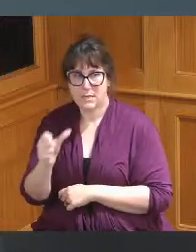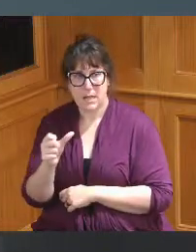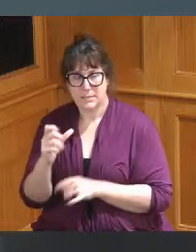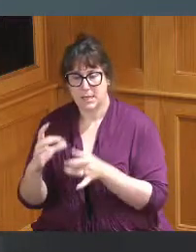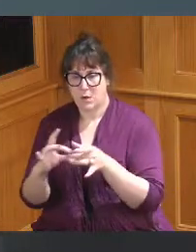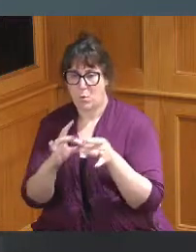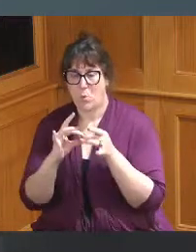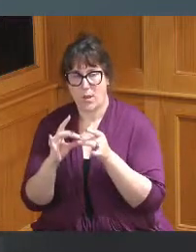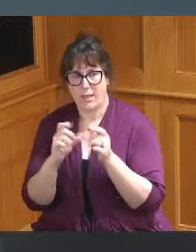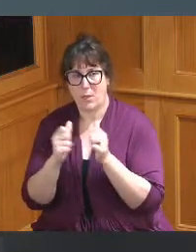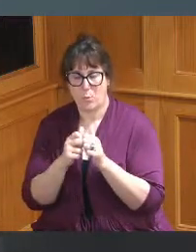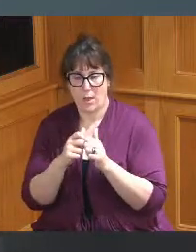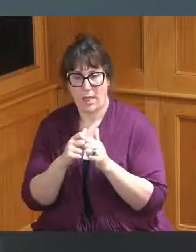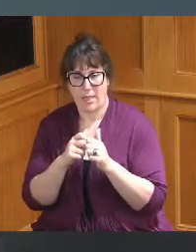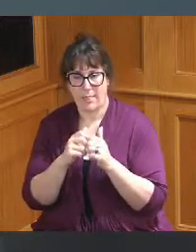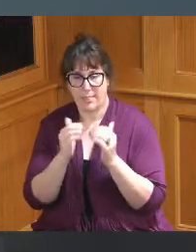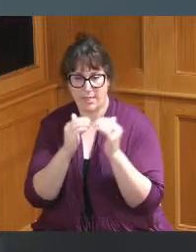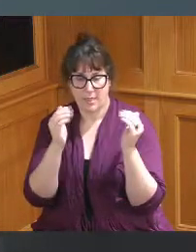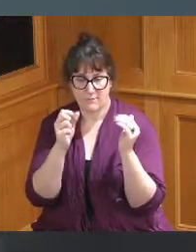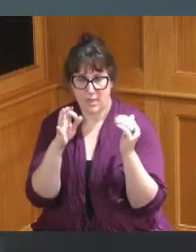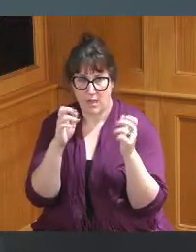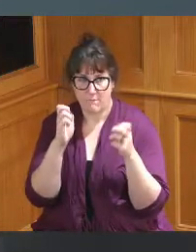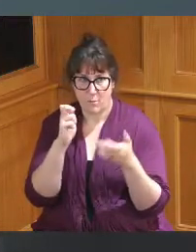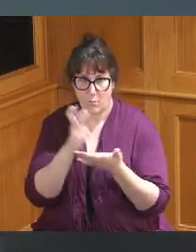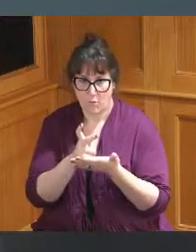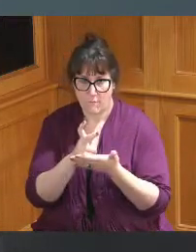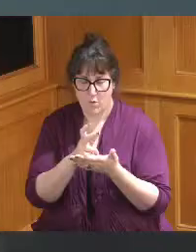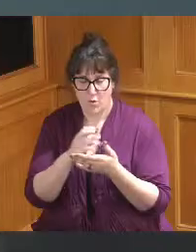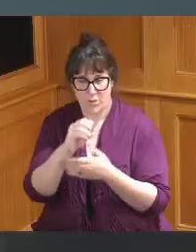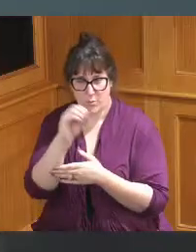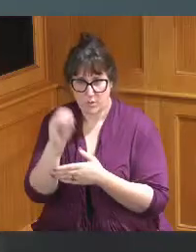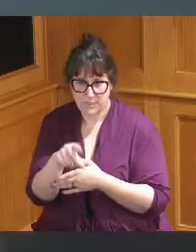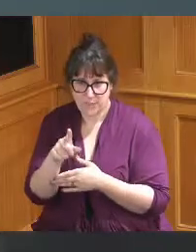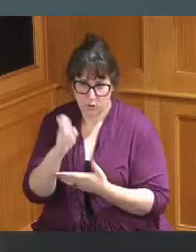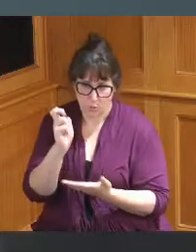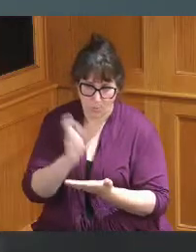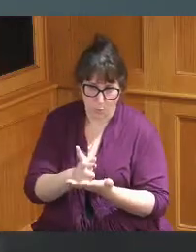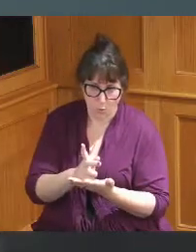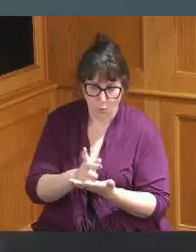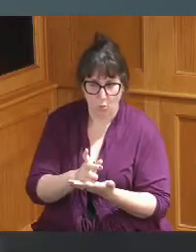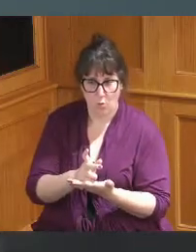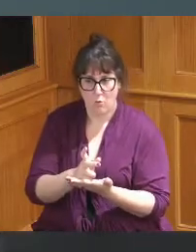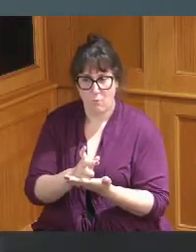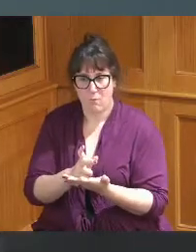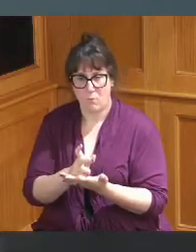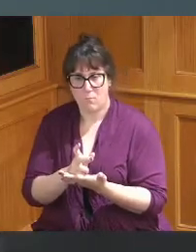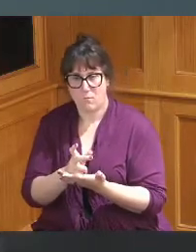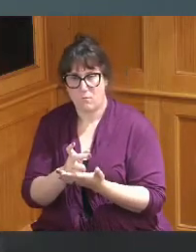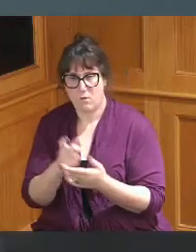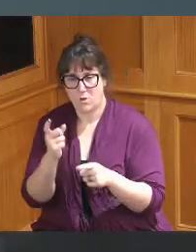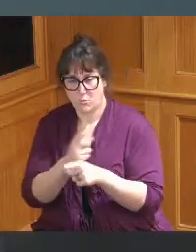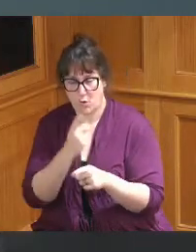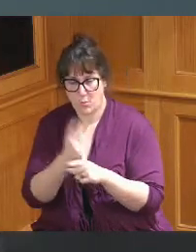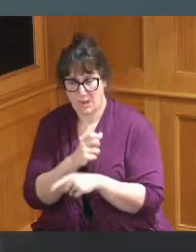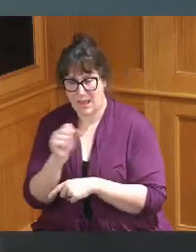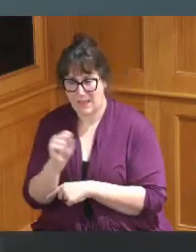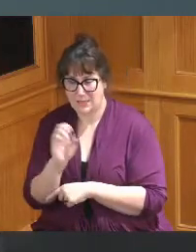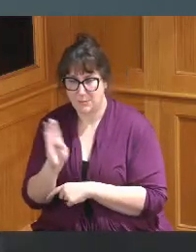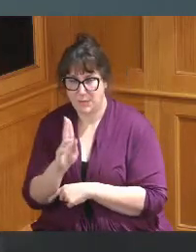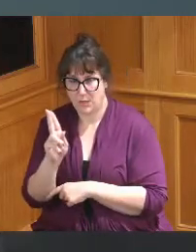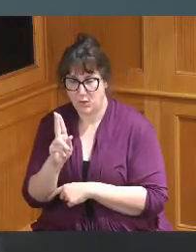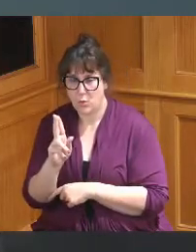guess, the level of approval. You guys don't know the percentage that you approve as appropriately being SBU is very